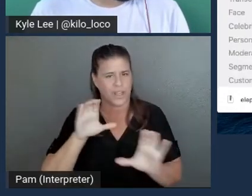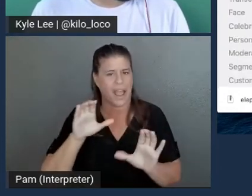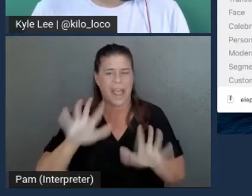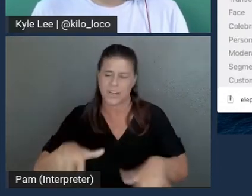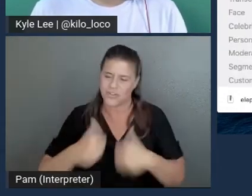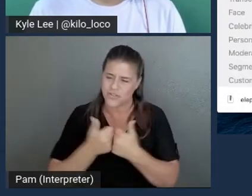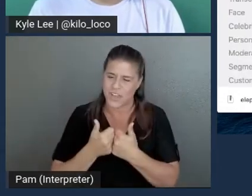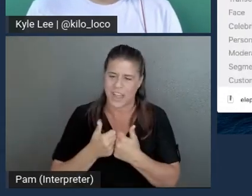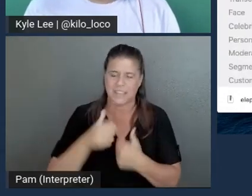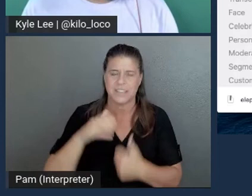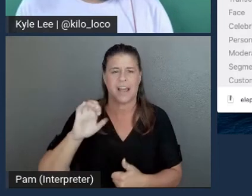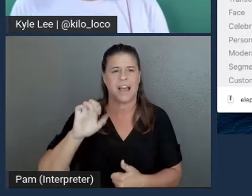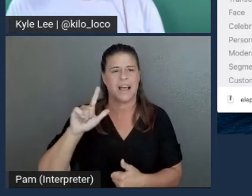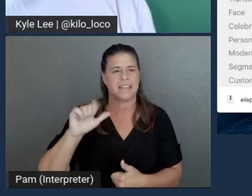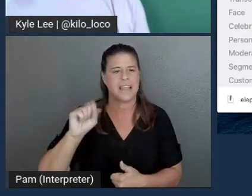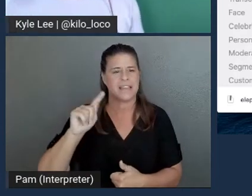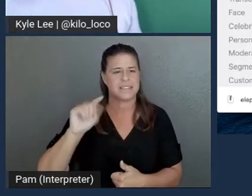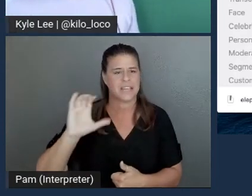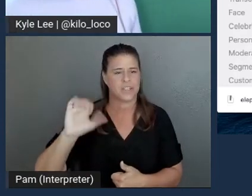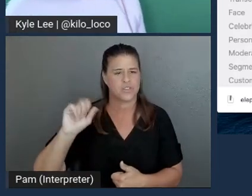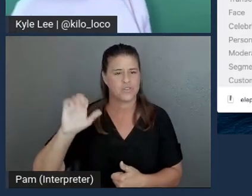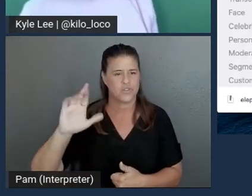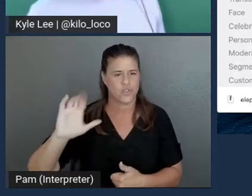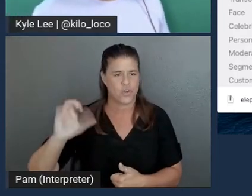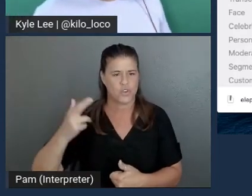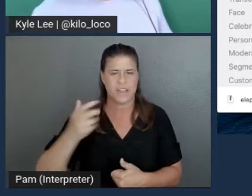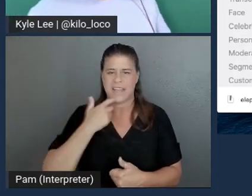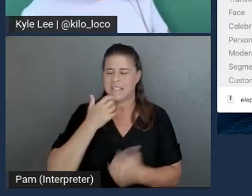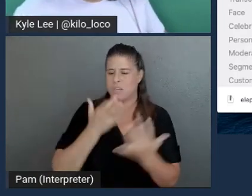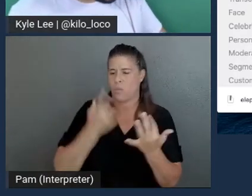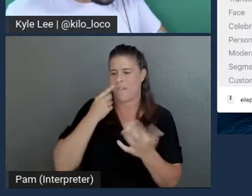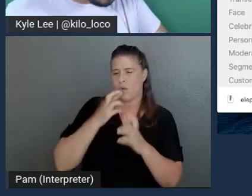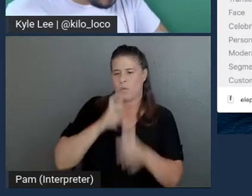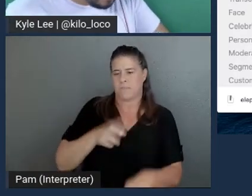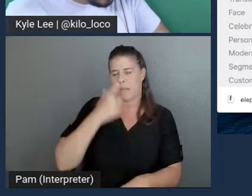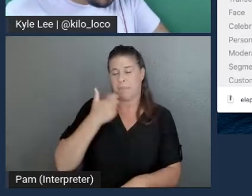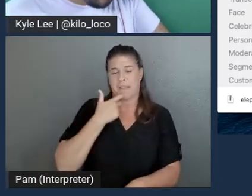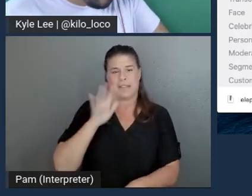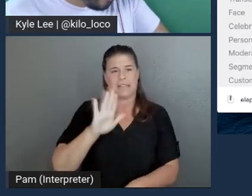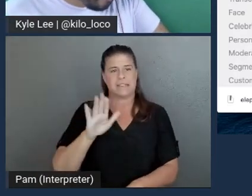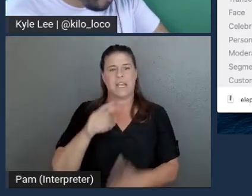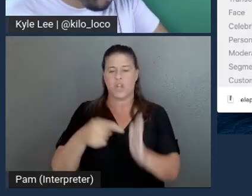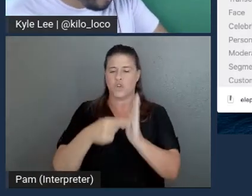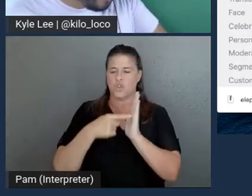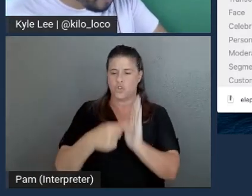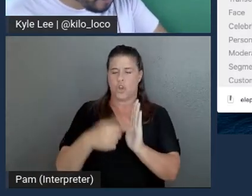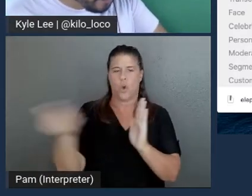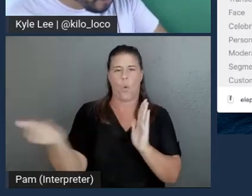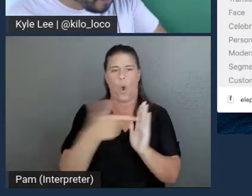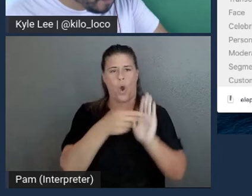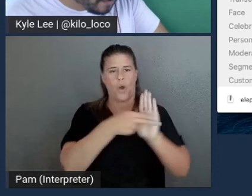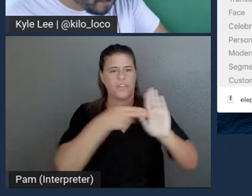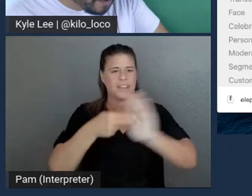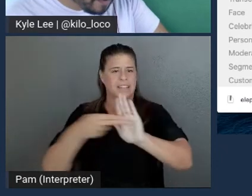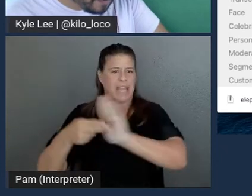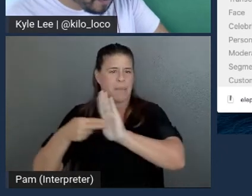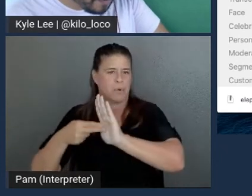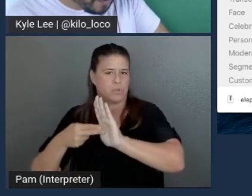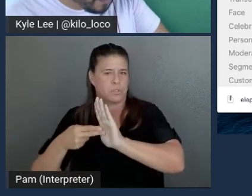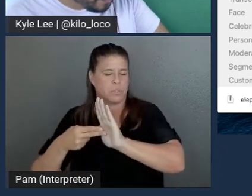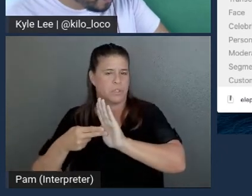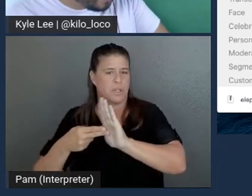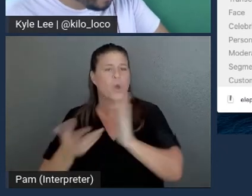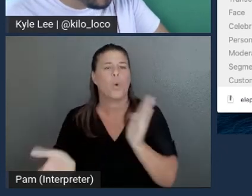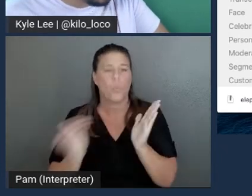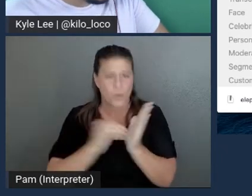challenged Elasticsearch just now, which is why you saw it say wait for response, because I actually said show all of the labels, which